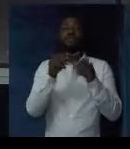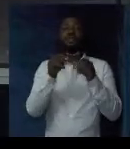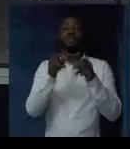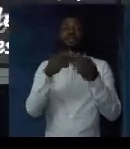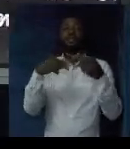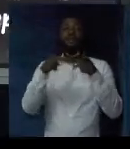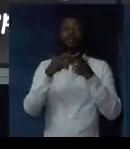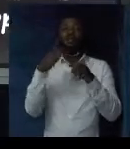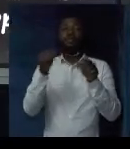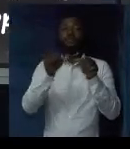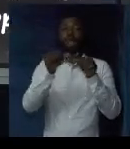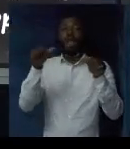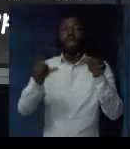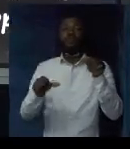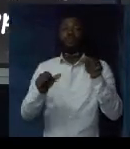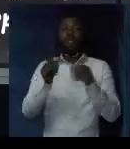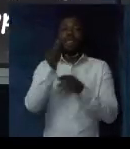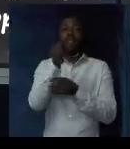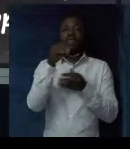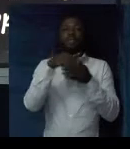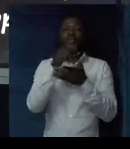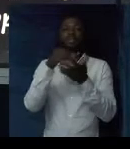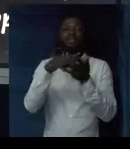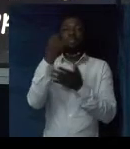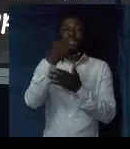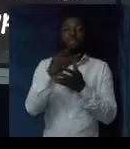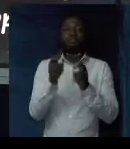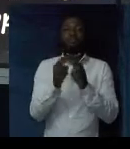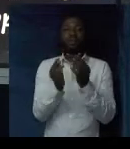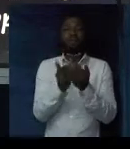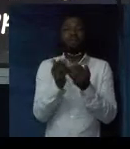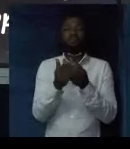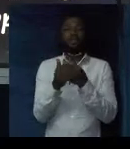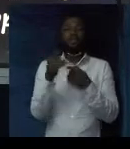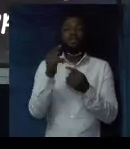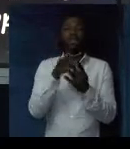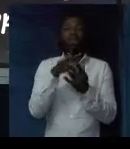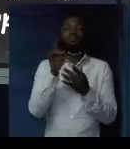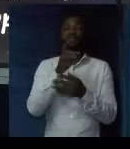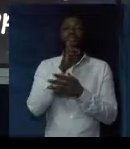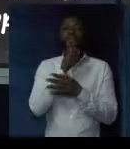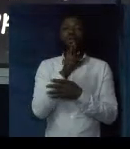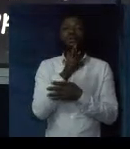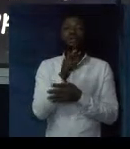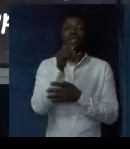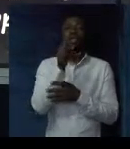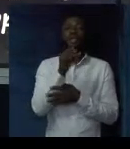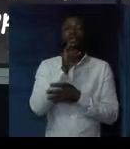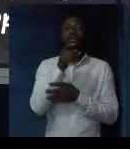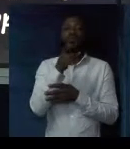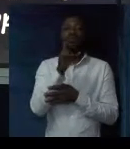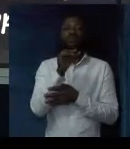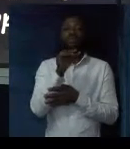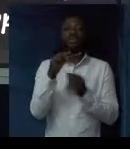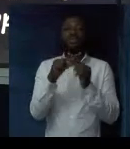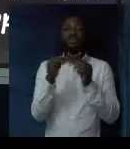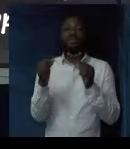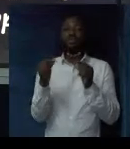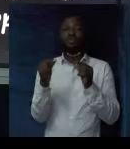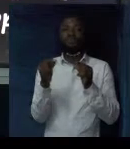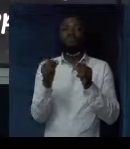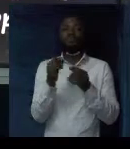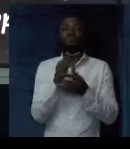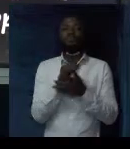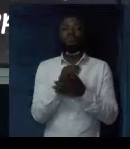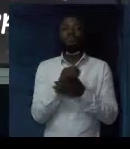What is the value of angle A in this diagram? It's actually very simple. The options are A is 120 degrees